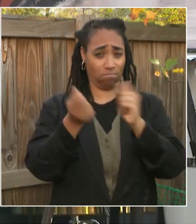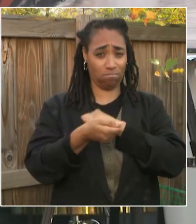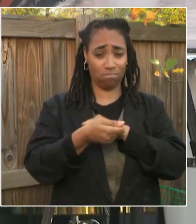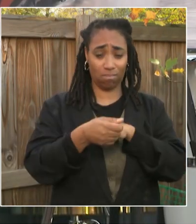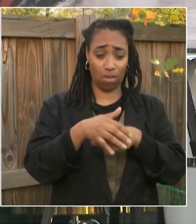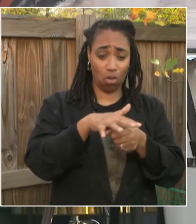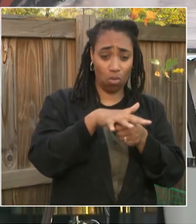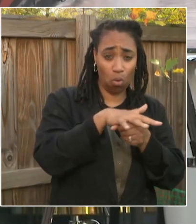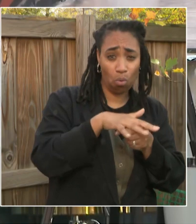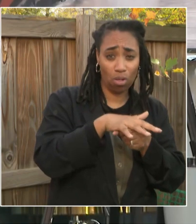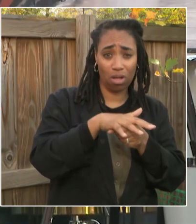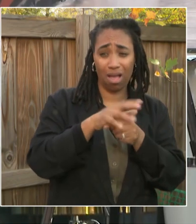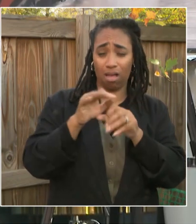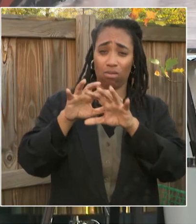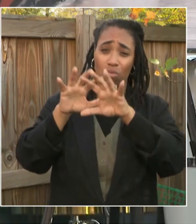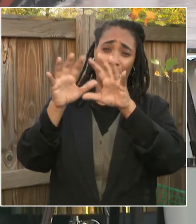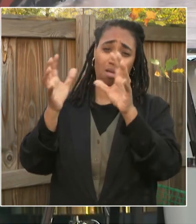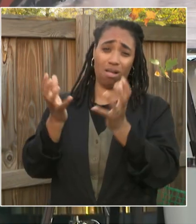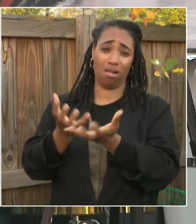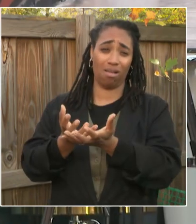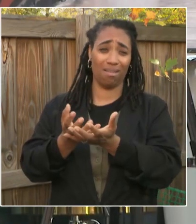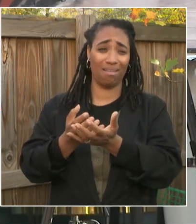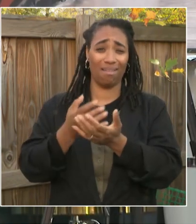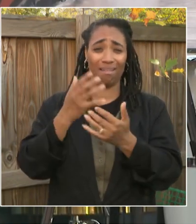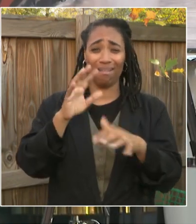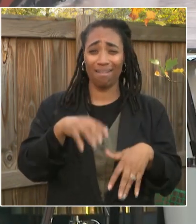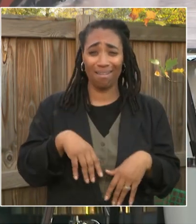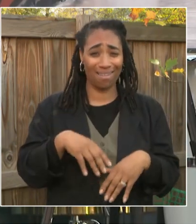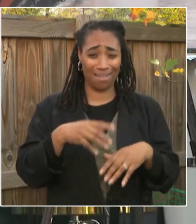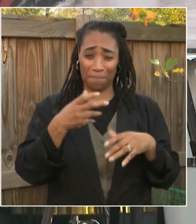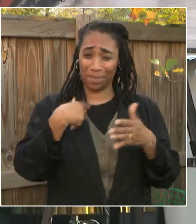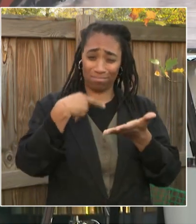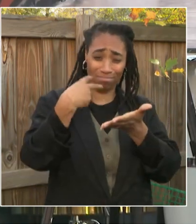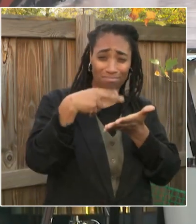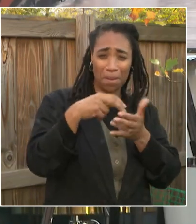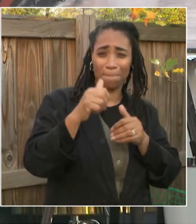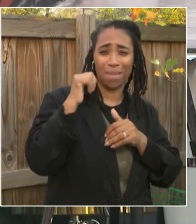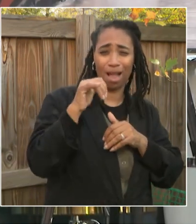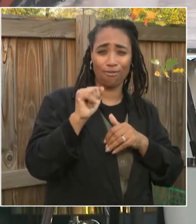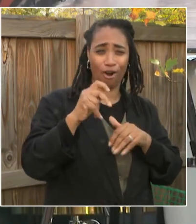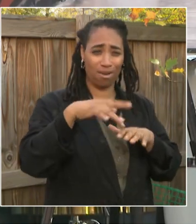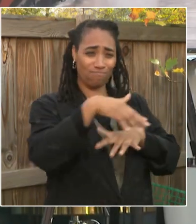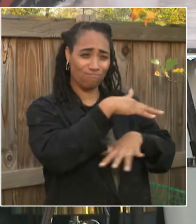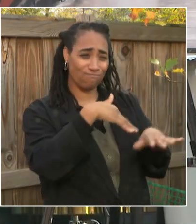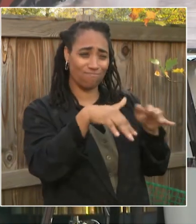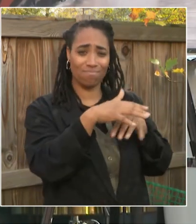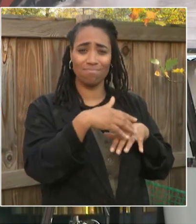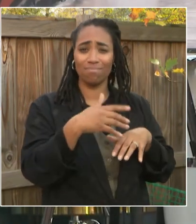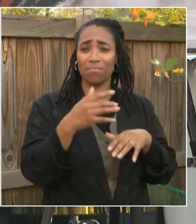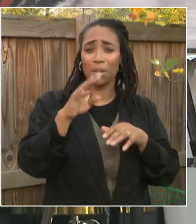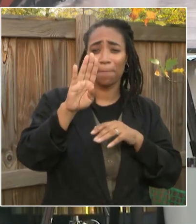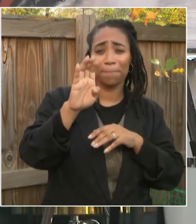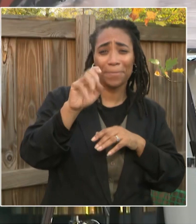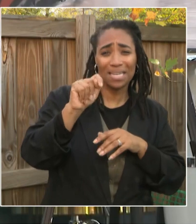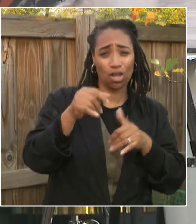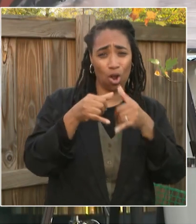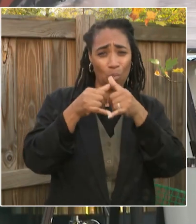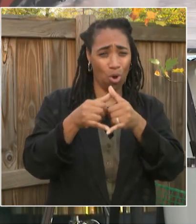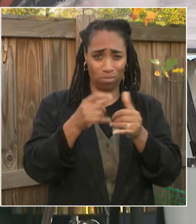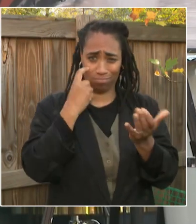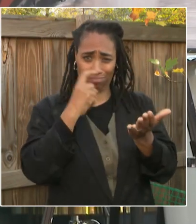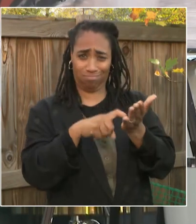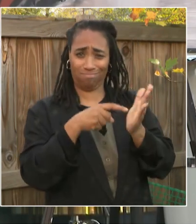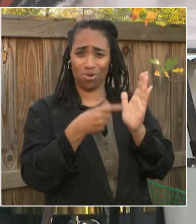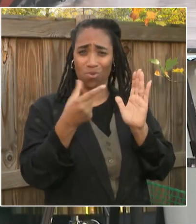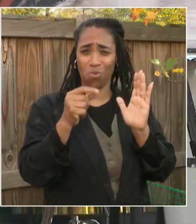hit show Alex Cross, to Sugar Bear and EU lighting it up at the BET Awards. The sound of our city, the soundtrack of our